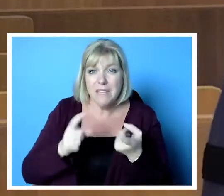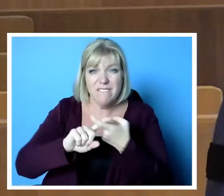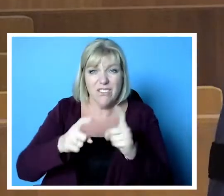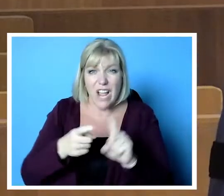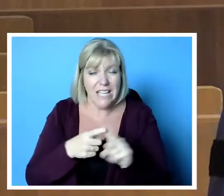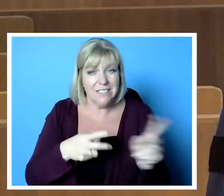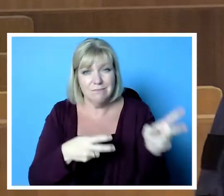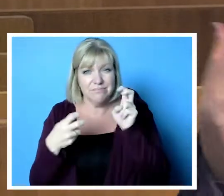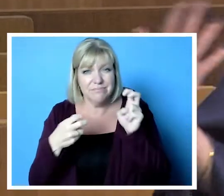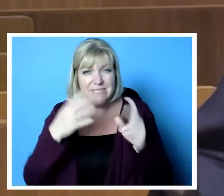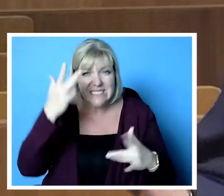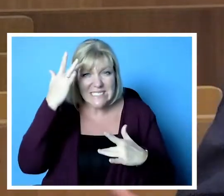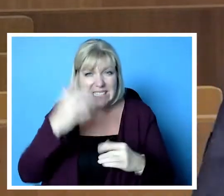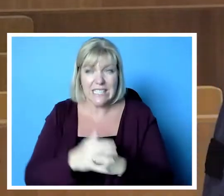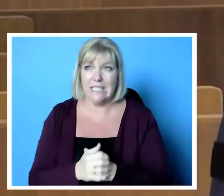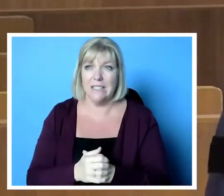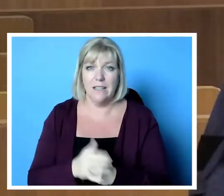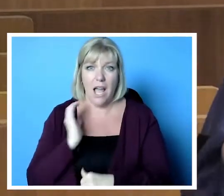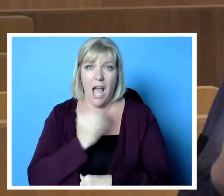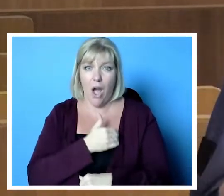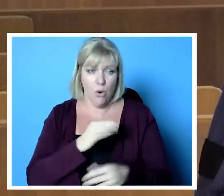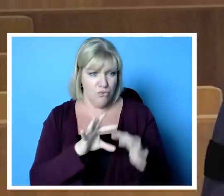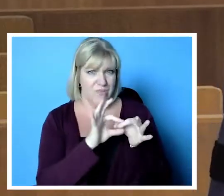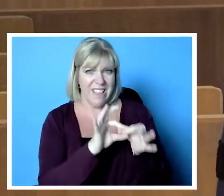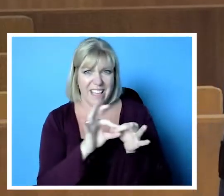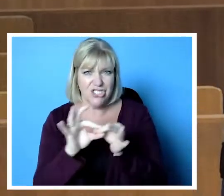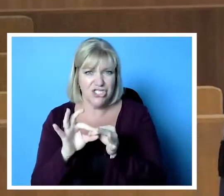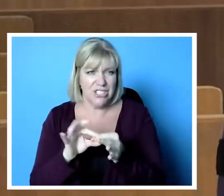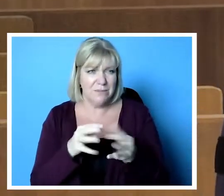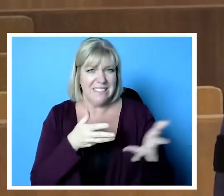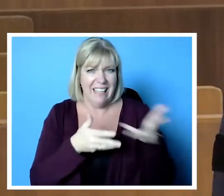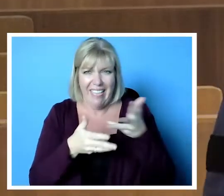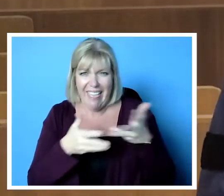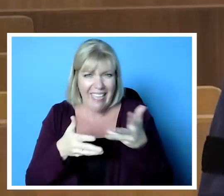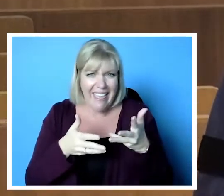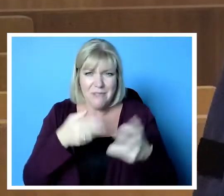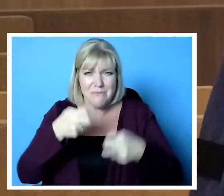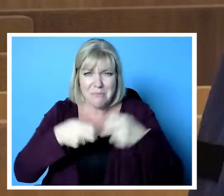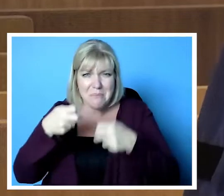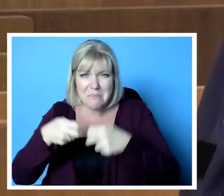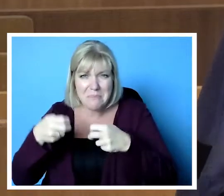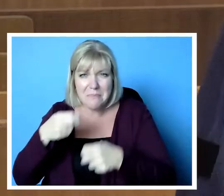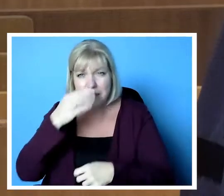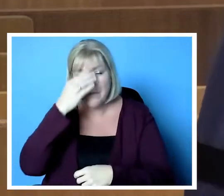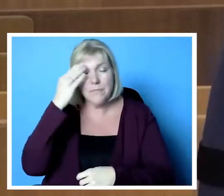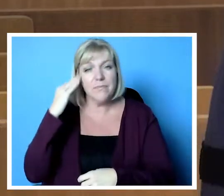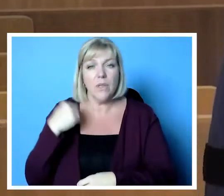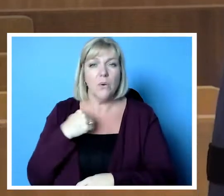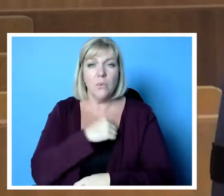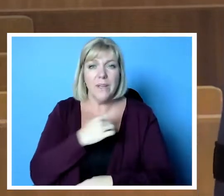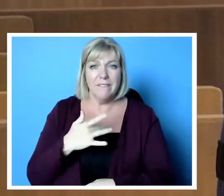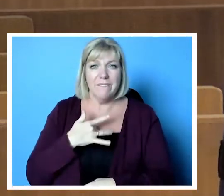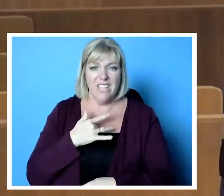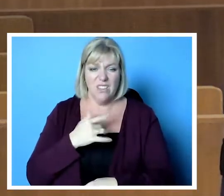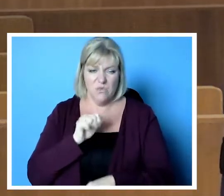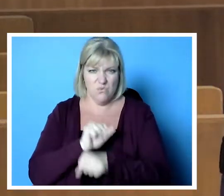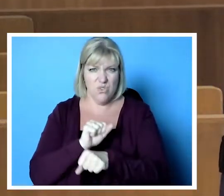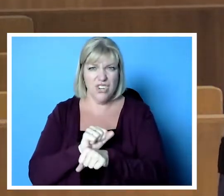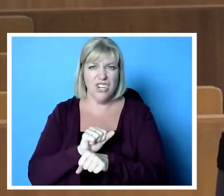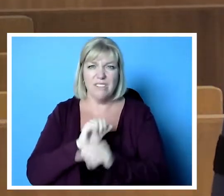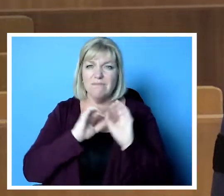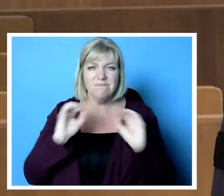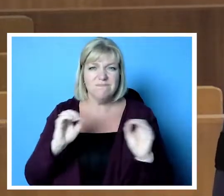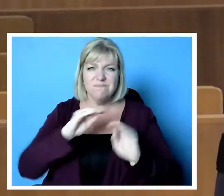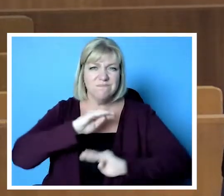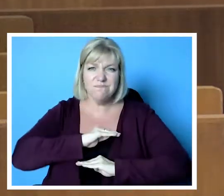ill, when all of our relationships are under duress, when we feel unfulfilled at work.